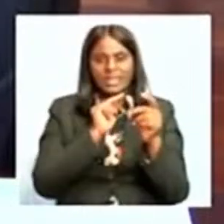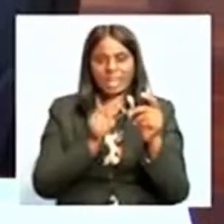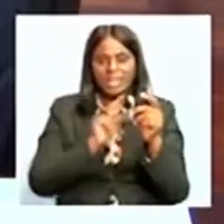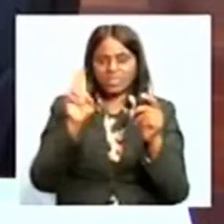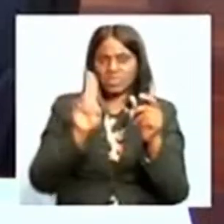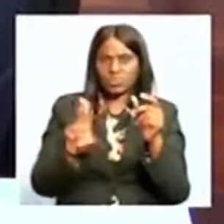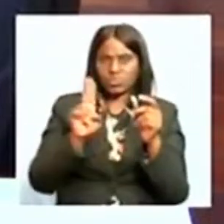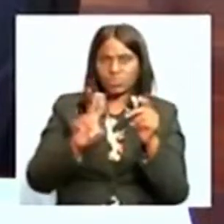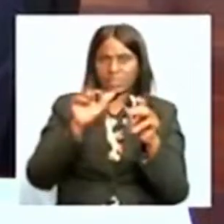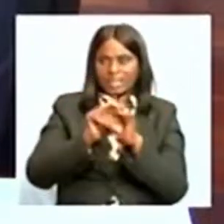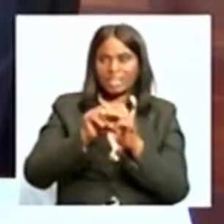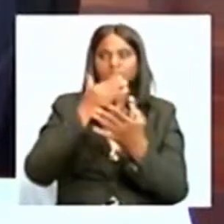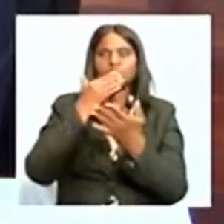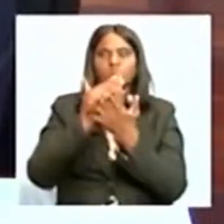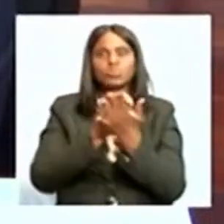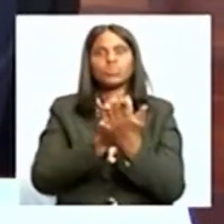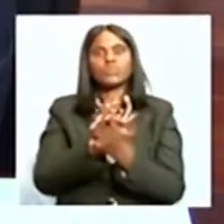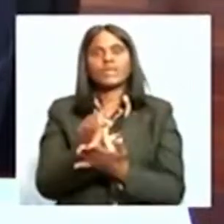use